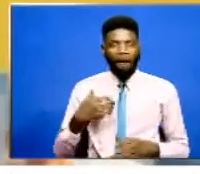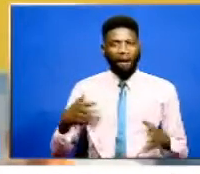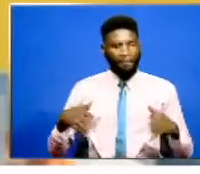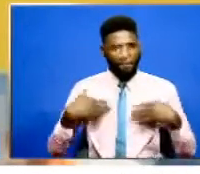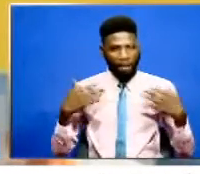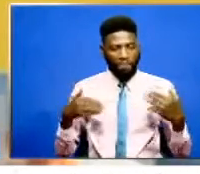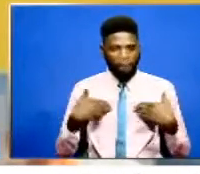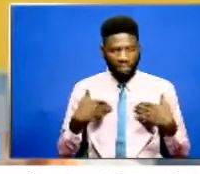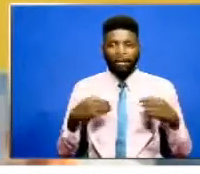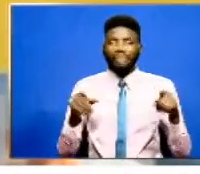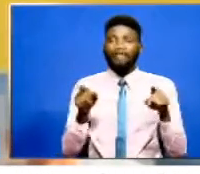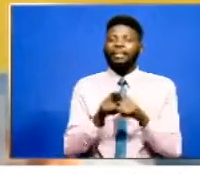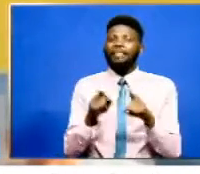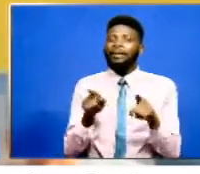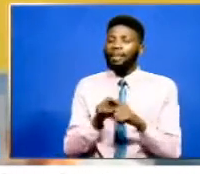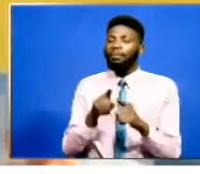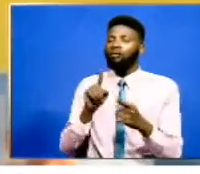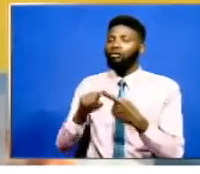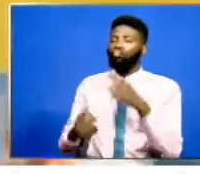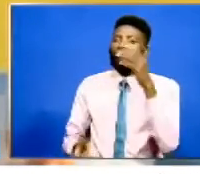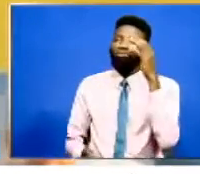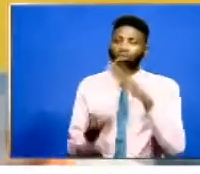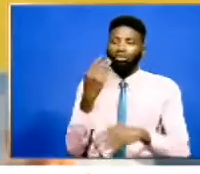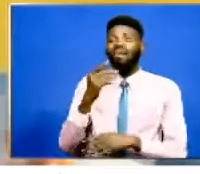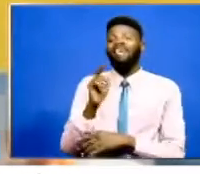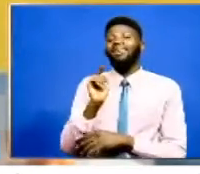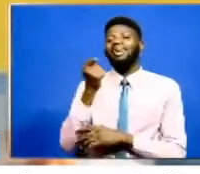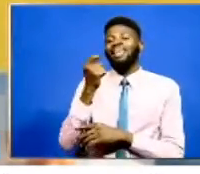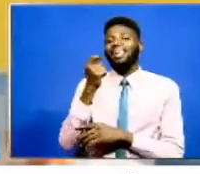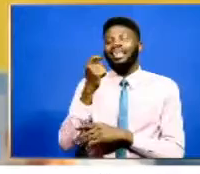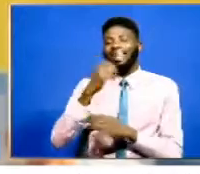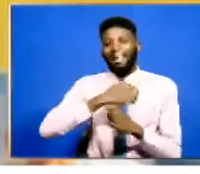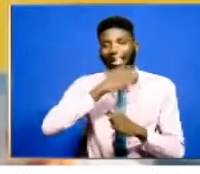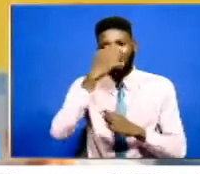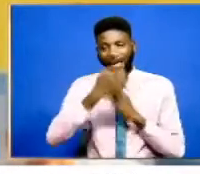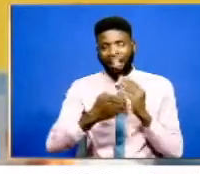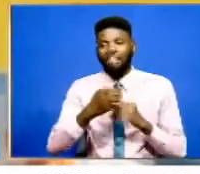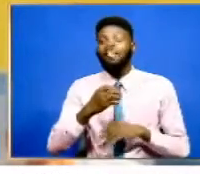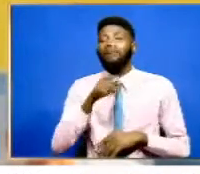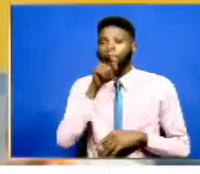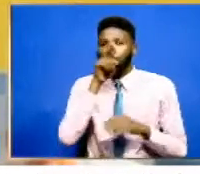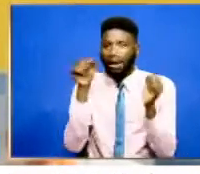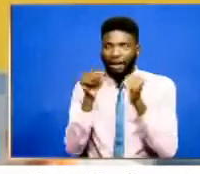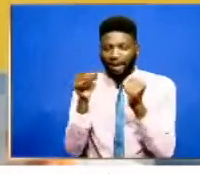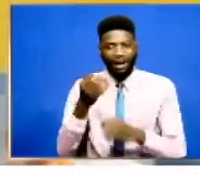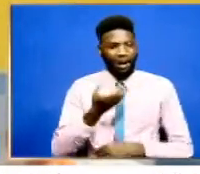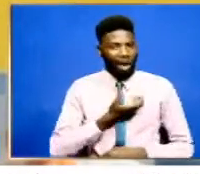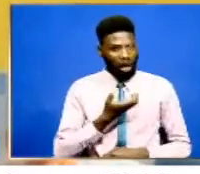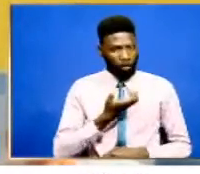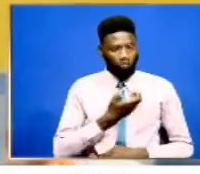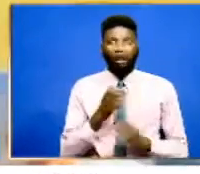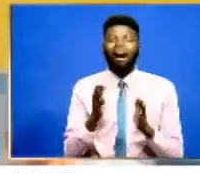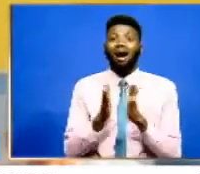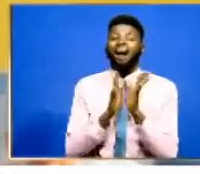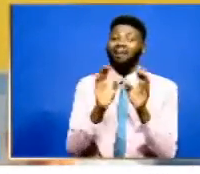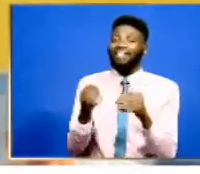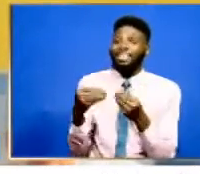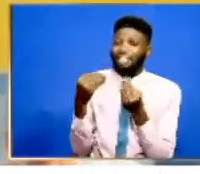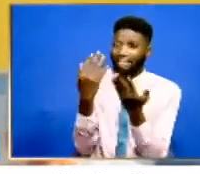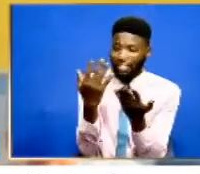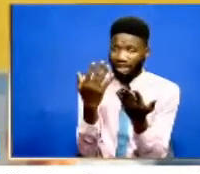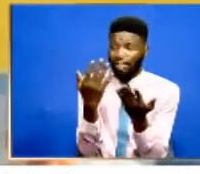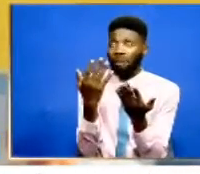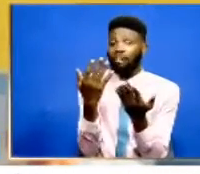now inaugurate Kenya's End Malaria Council and charge its founding members to do the country